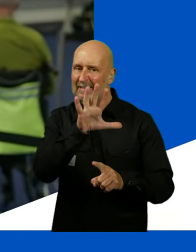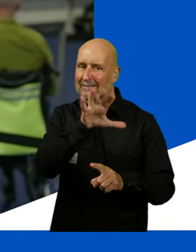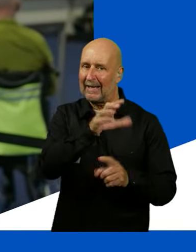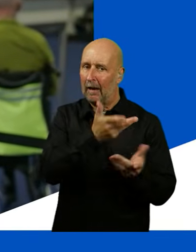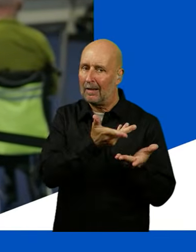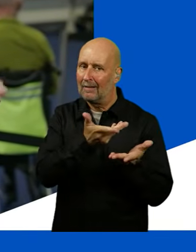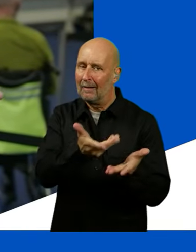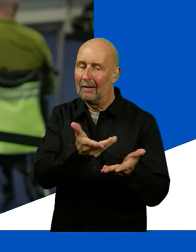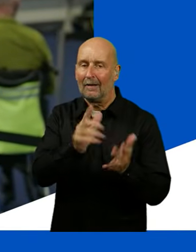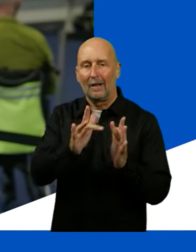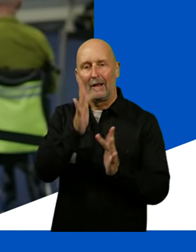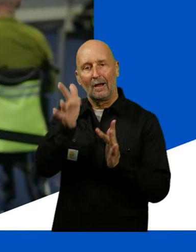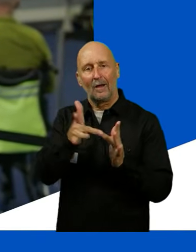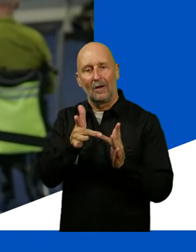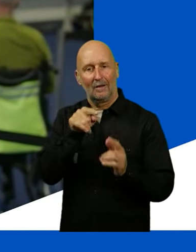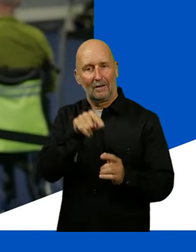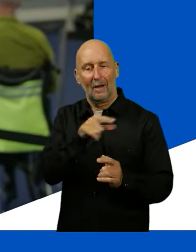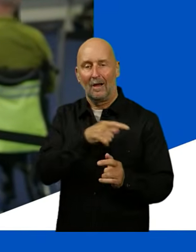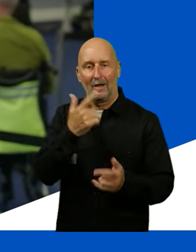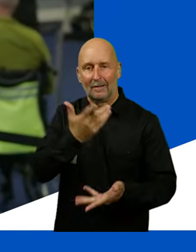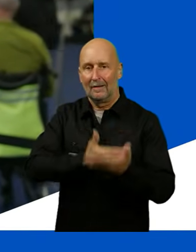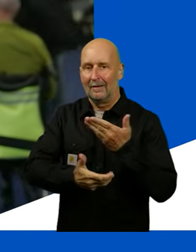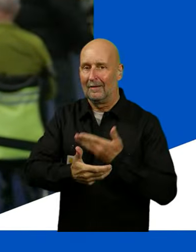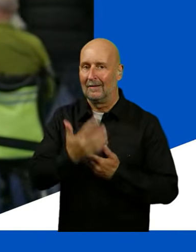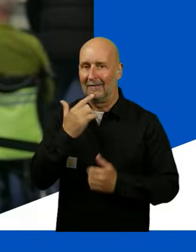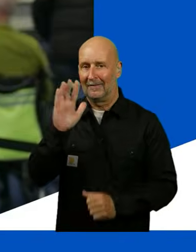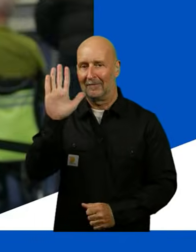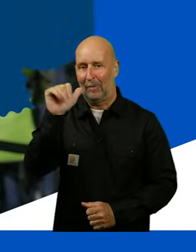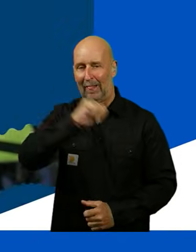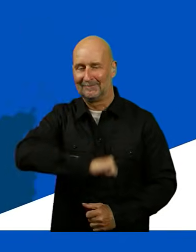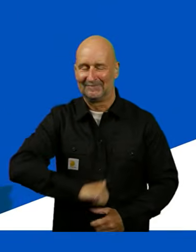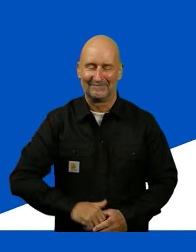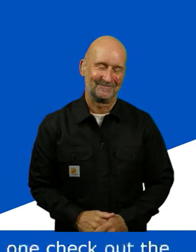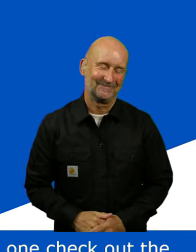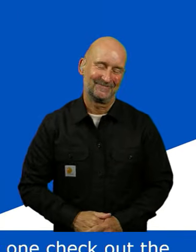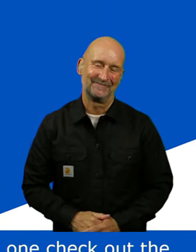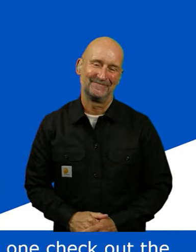website, and also tell us what you thought. That's it from me. Farewell.